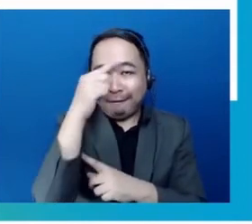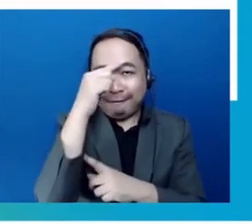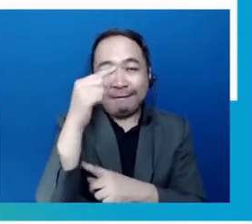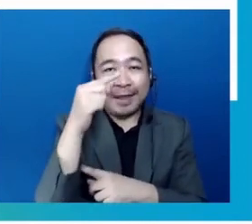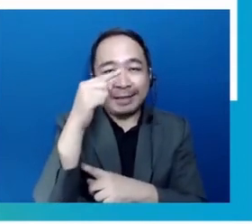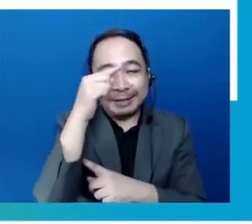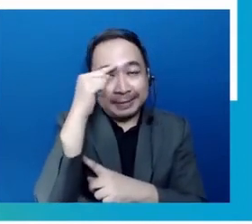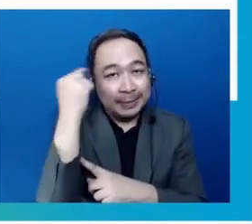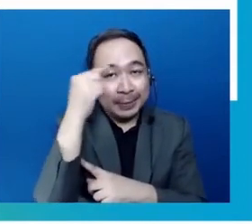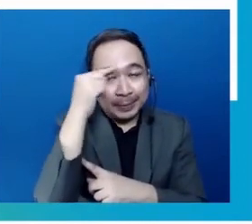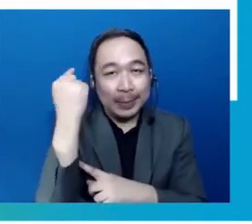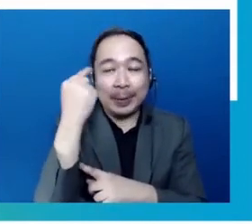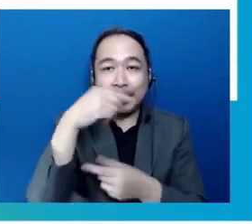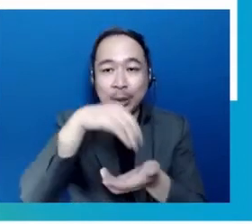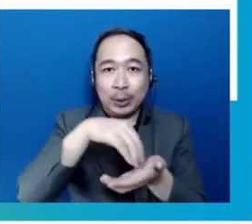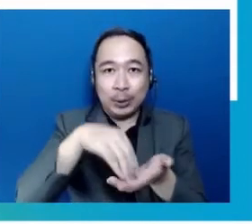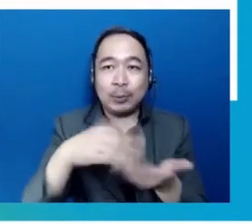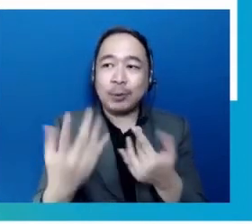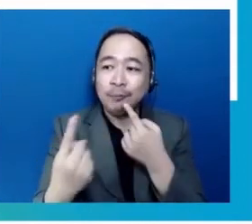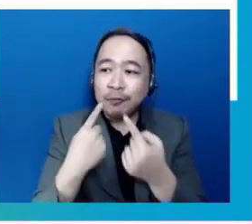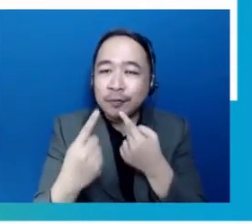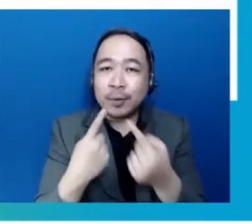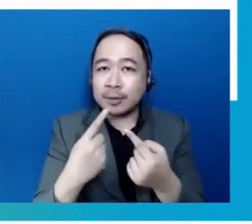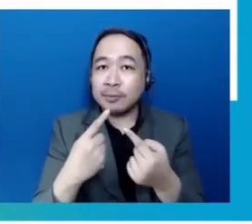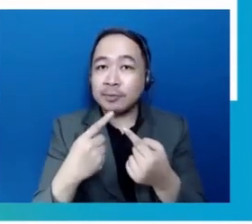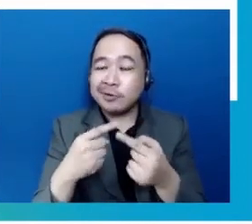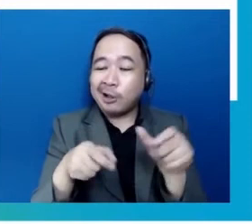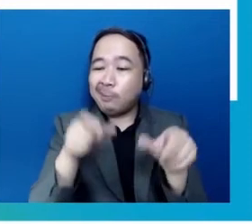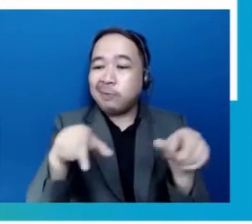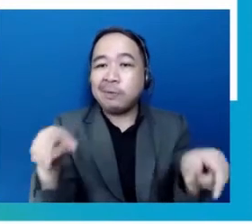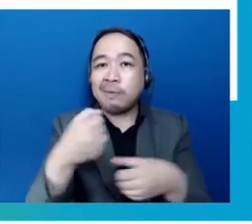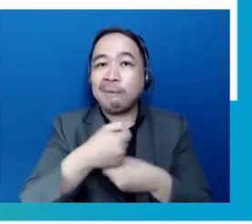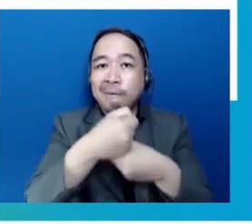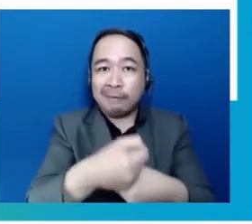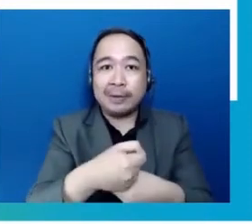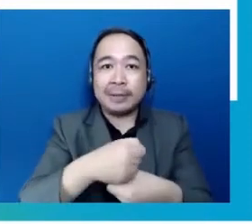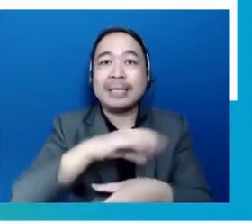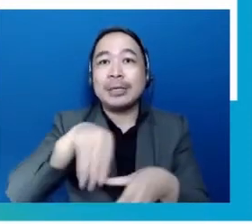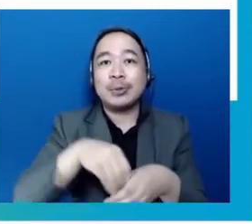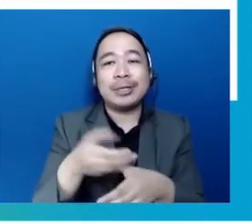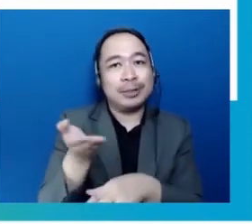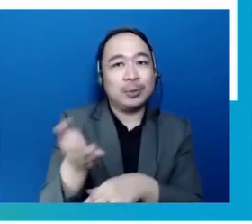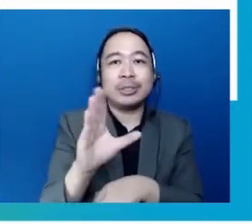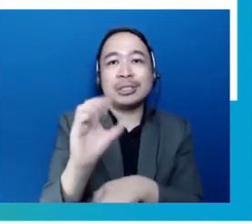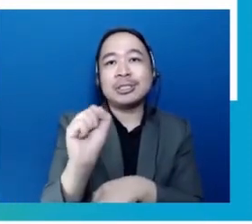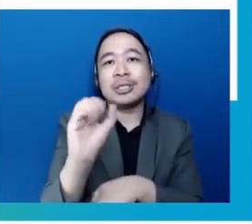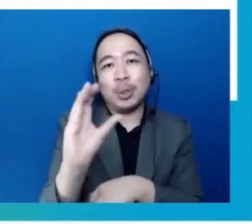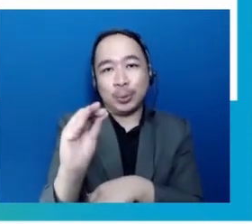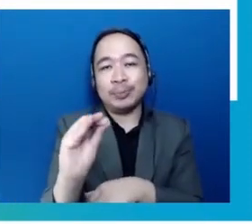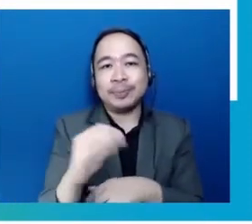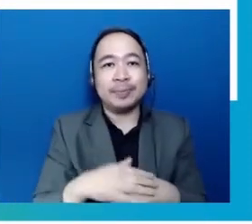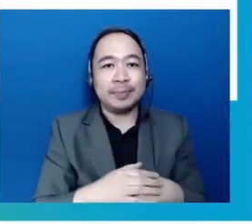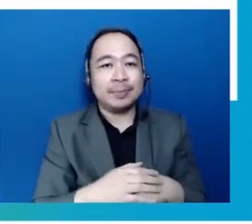currently being consulted with our shareholders and also stakeholders, including you, CSOs. And actually, I don't